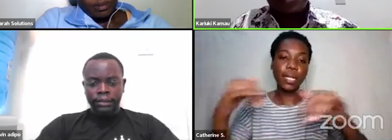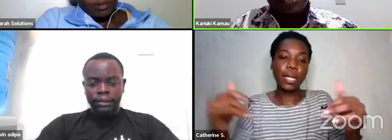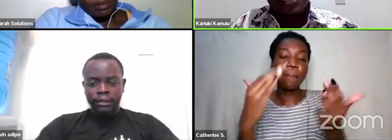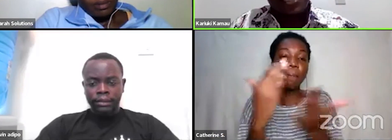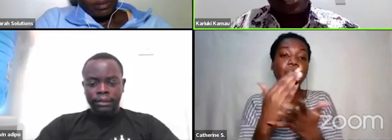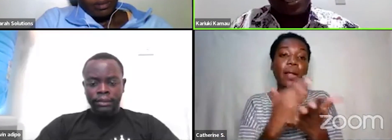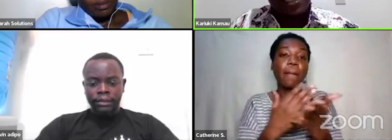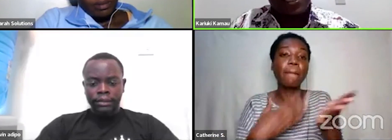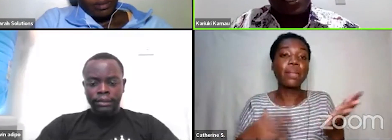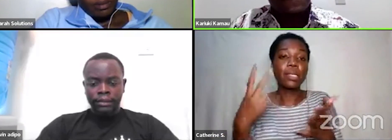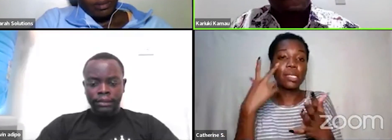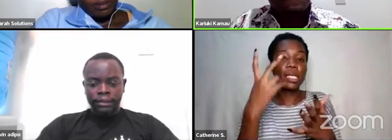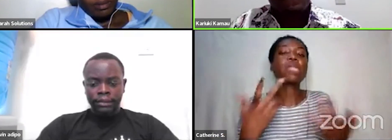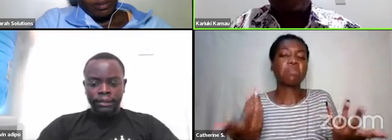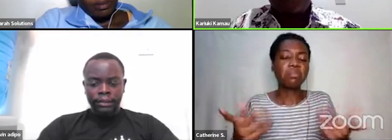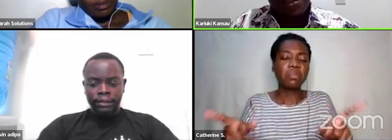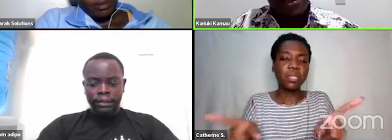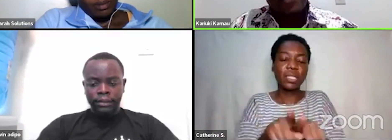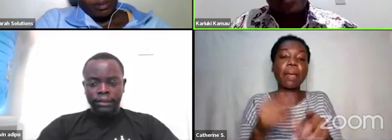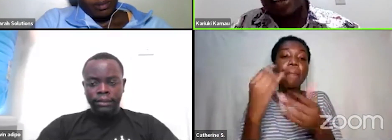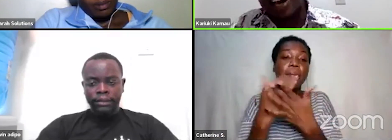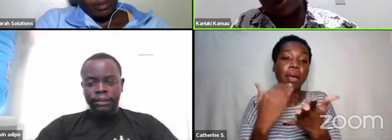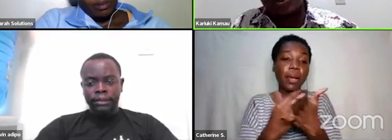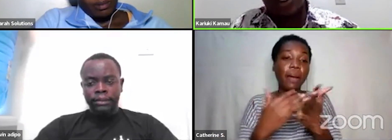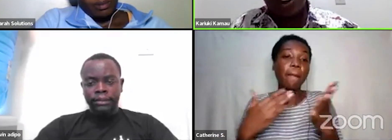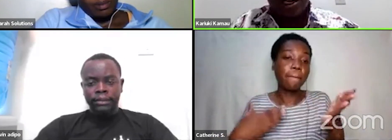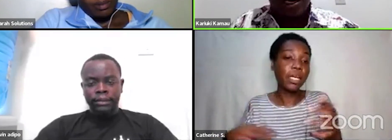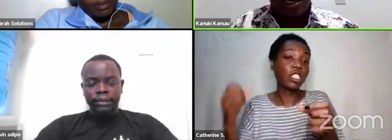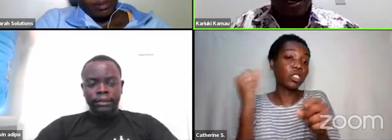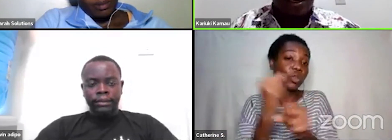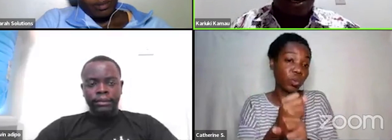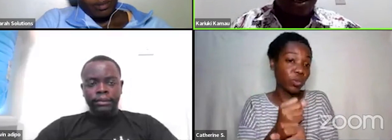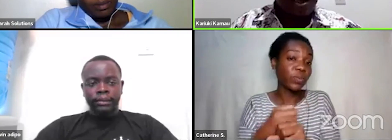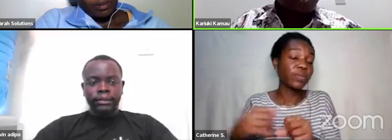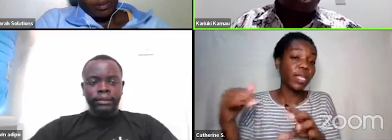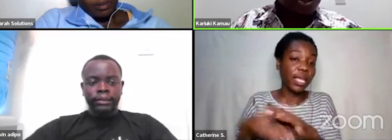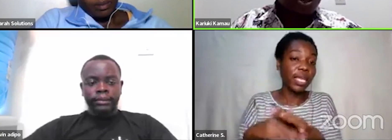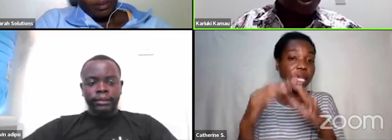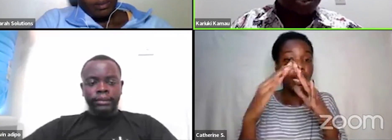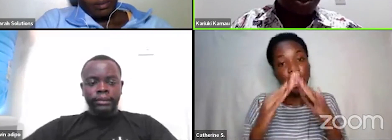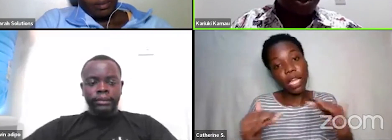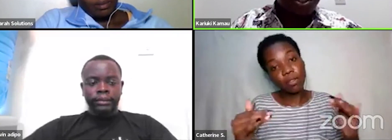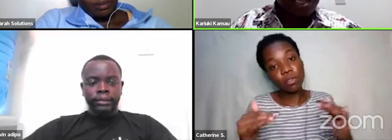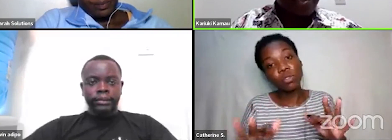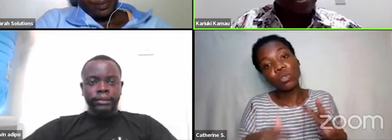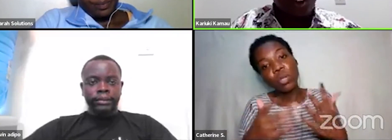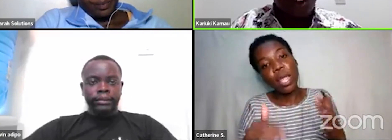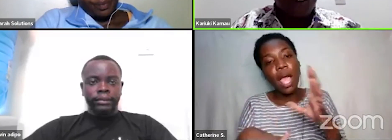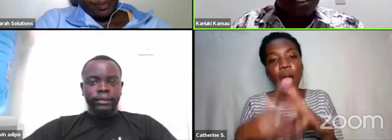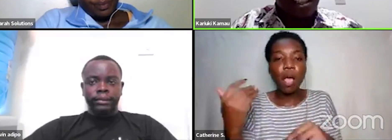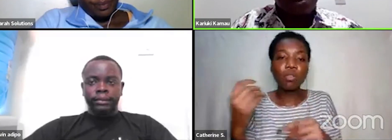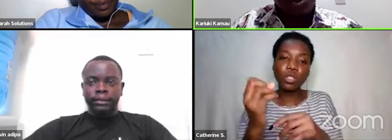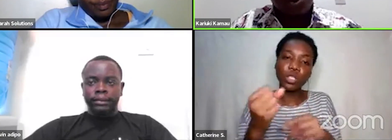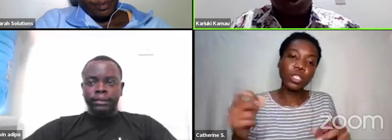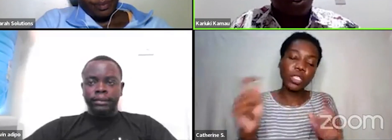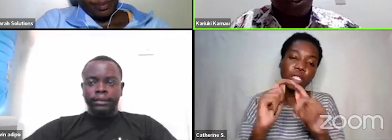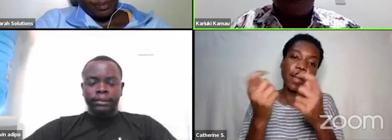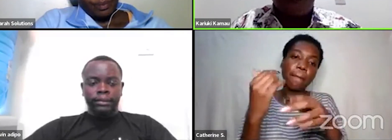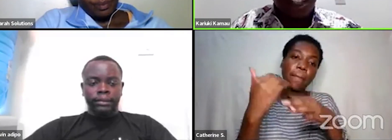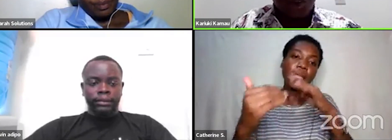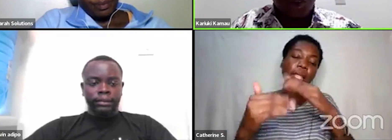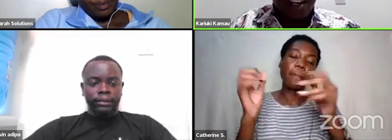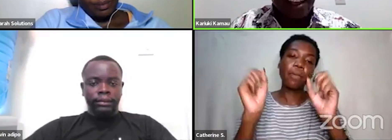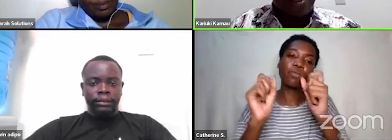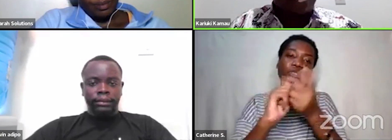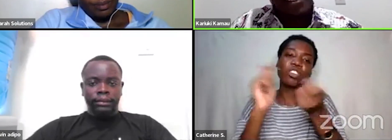the same programs that I do in-house or outdoor team building, I can convert them to